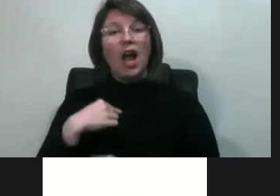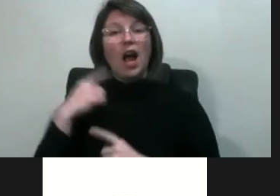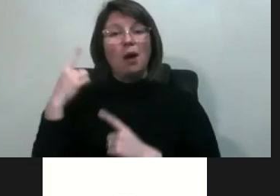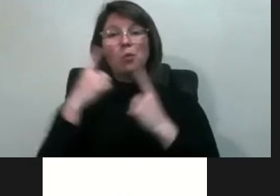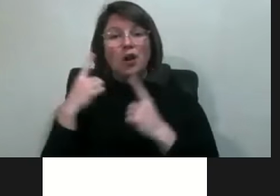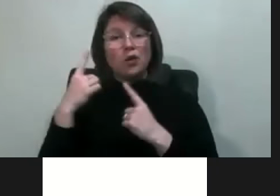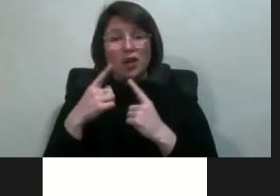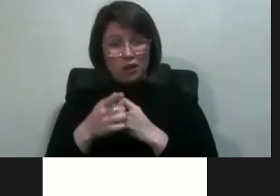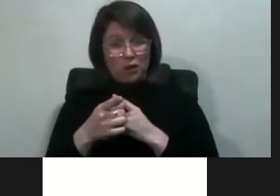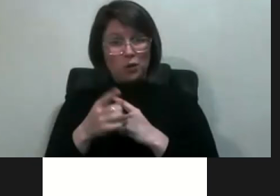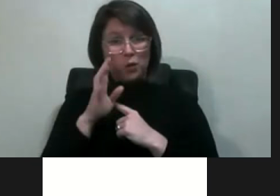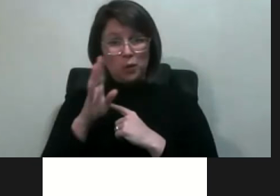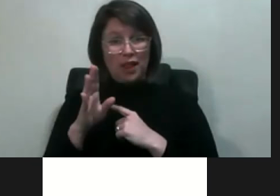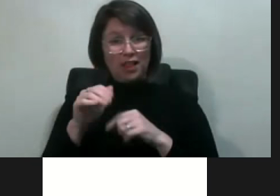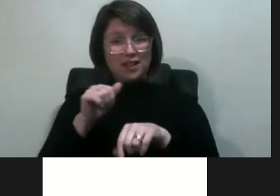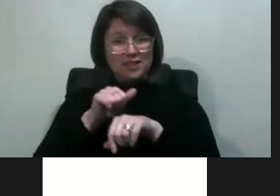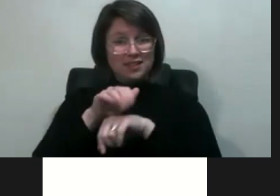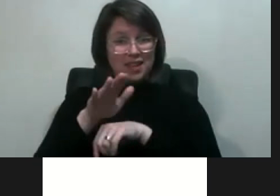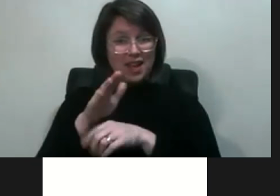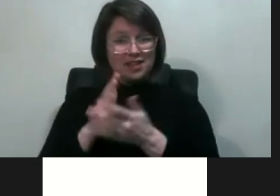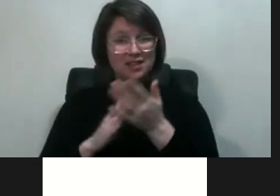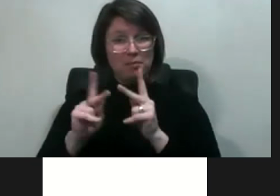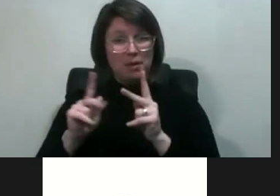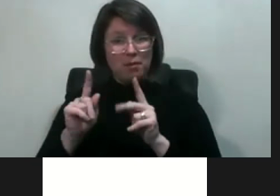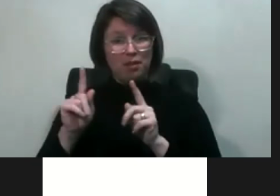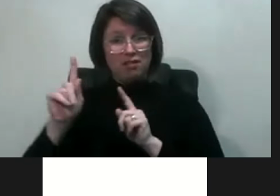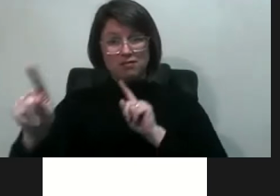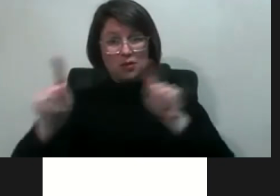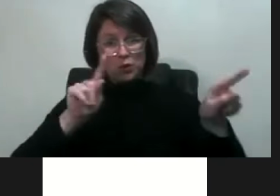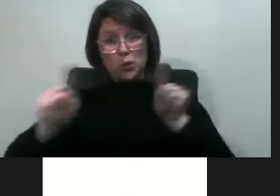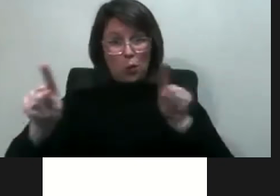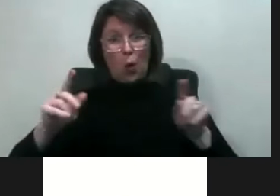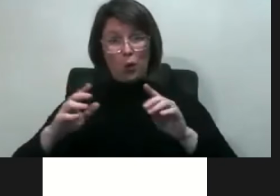if you're gonna like send some people out to ask,